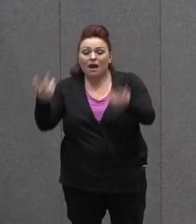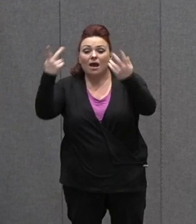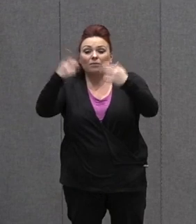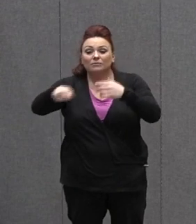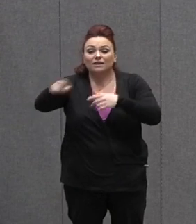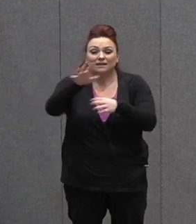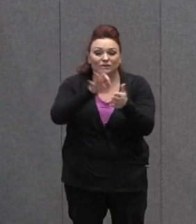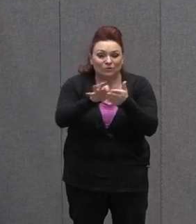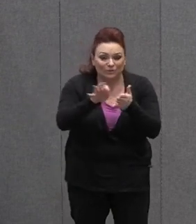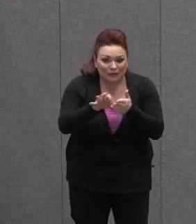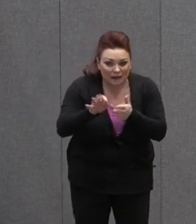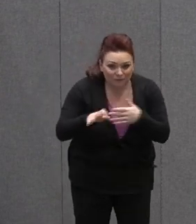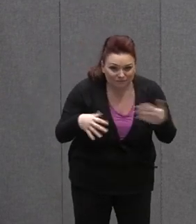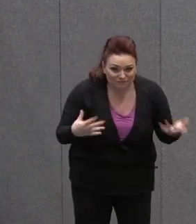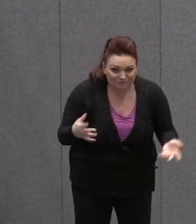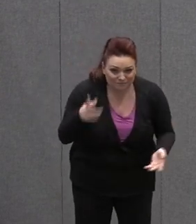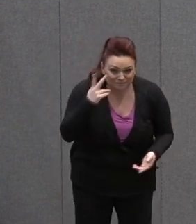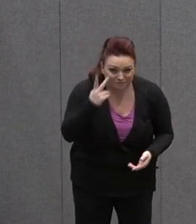spy?